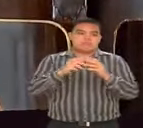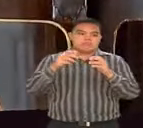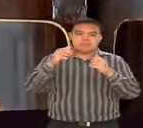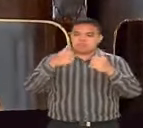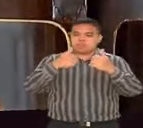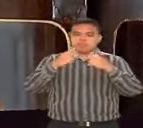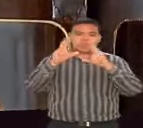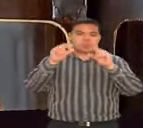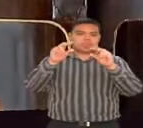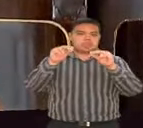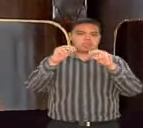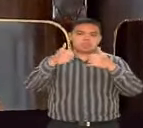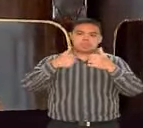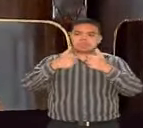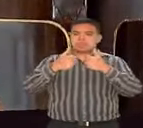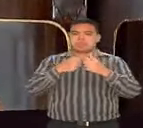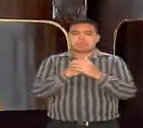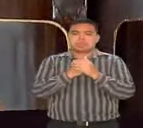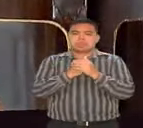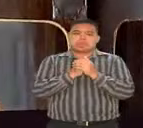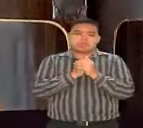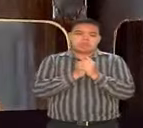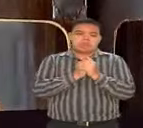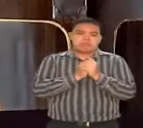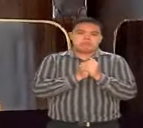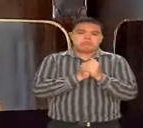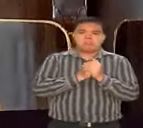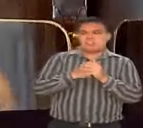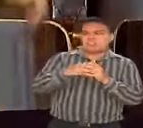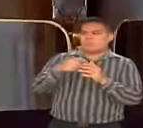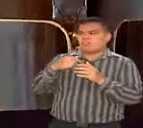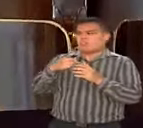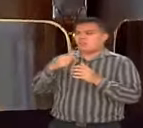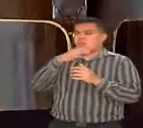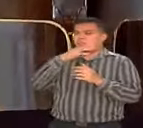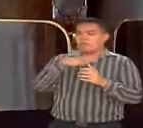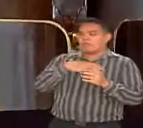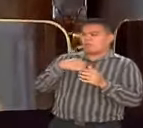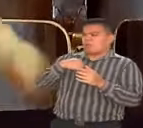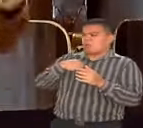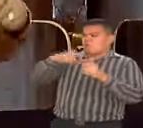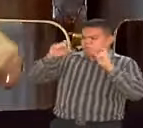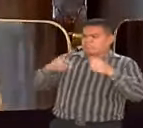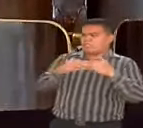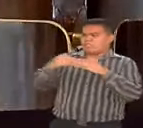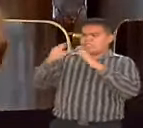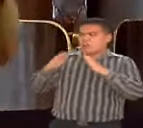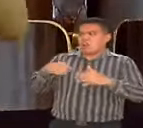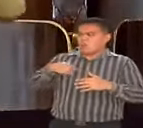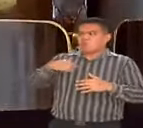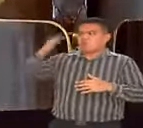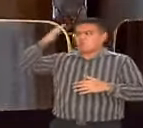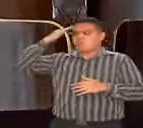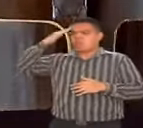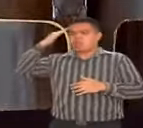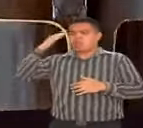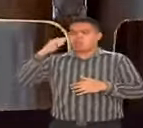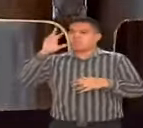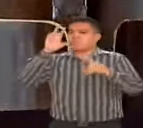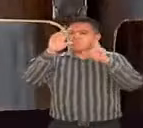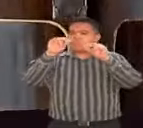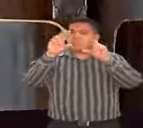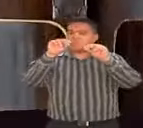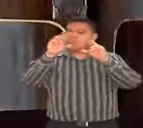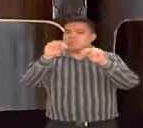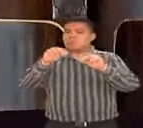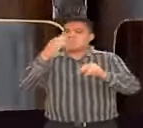are wives that are so intimidated. Nga nung kaning akong bana mag yun na leader? Dapat ako yun na leader? Kay mas maayo ko. Pero dili man na